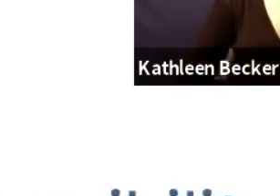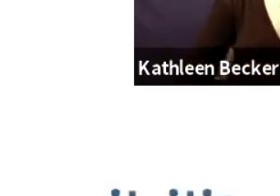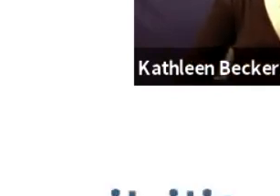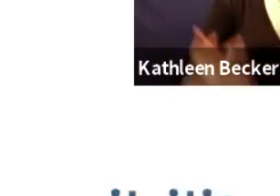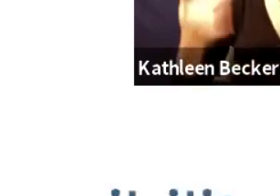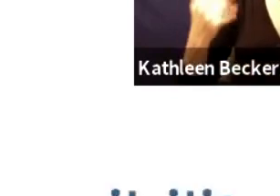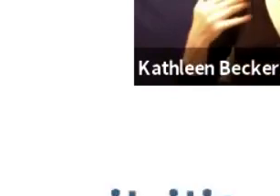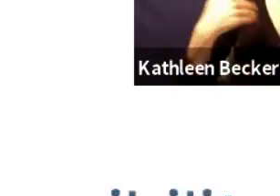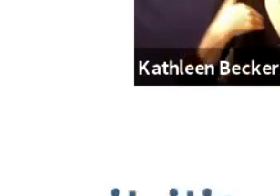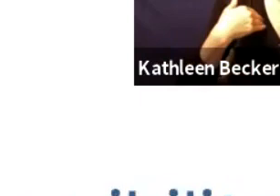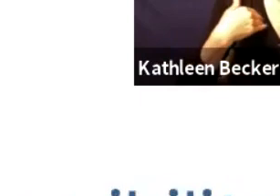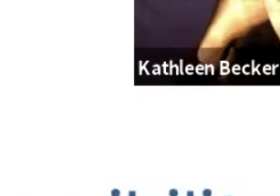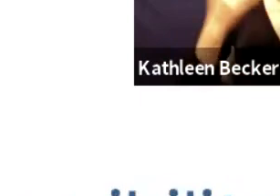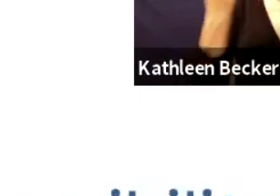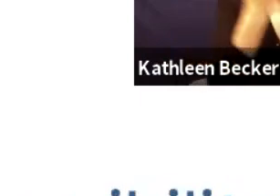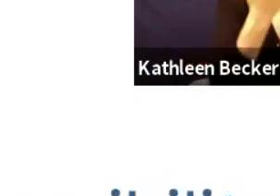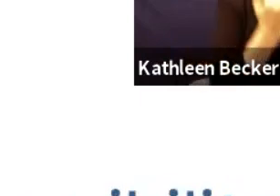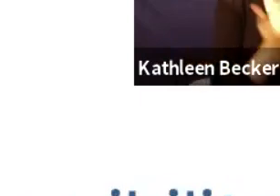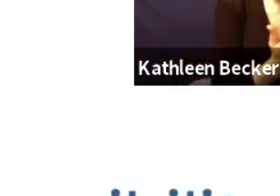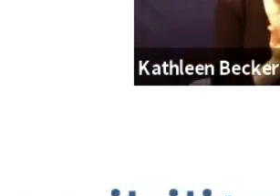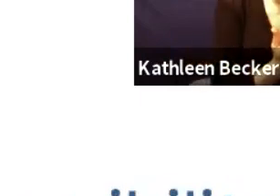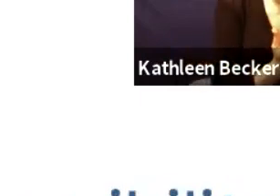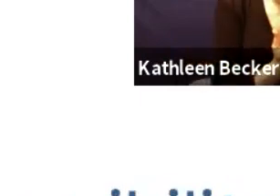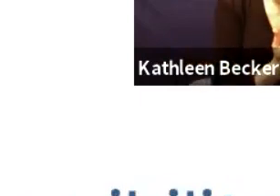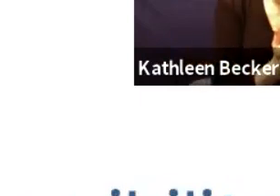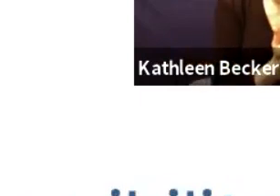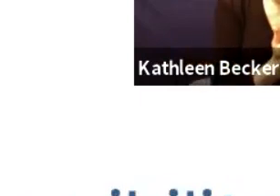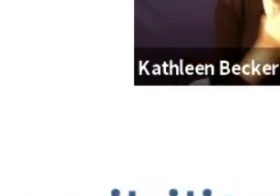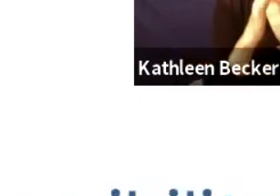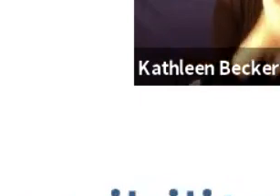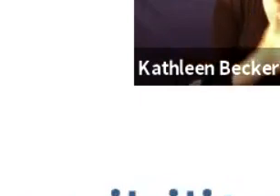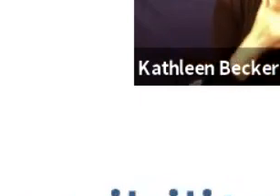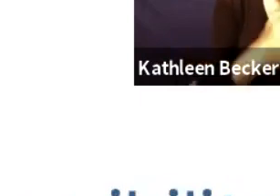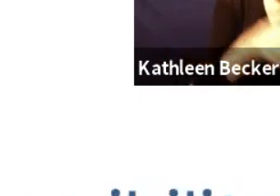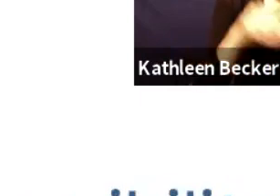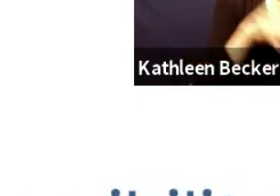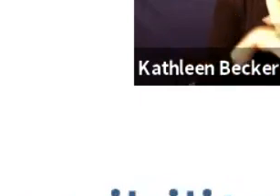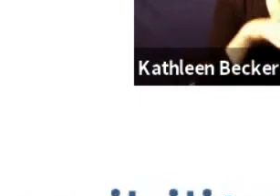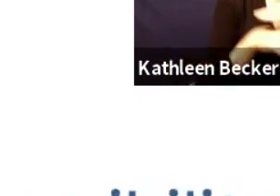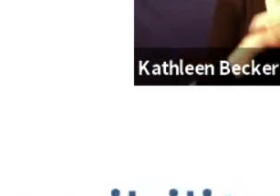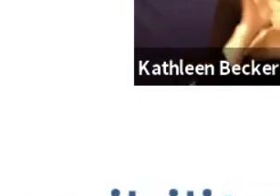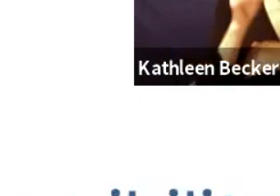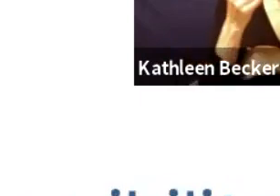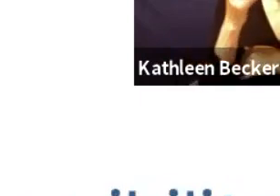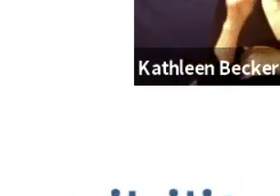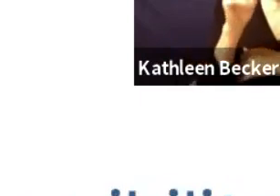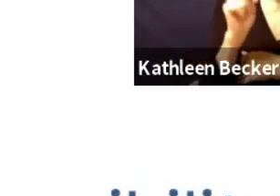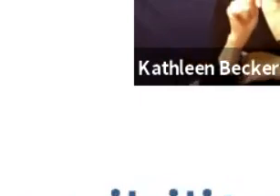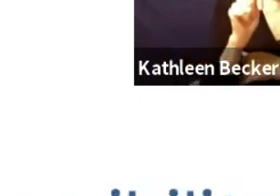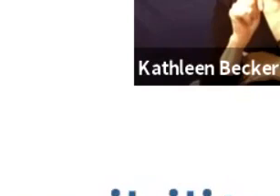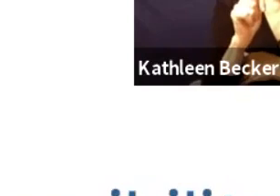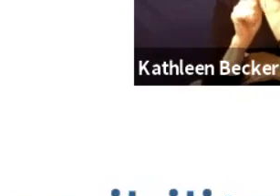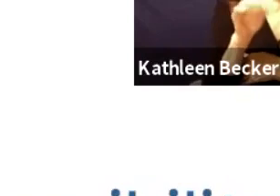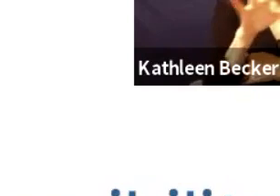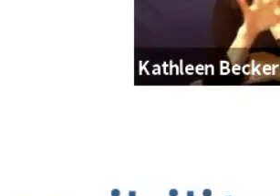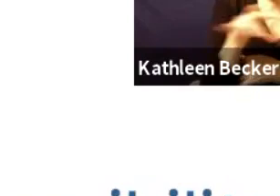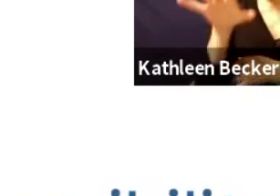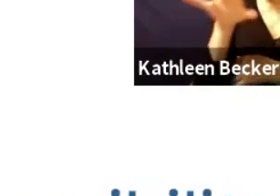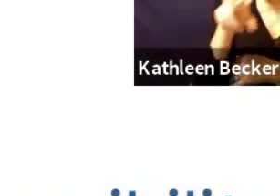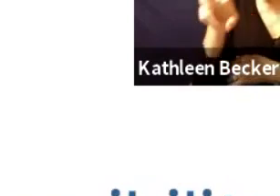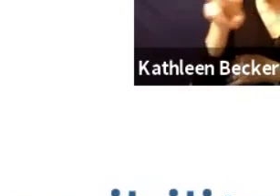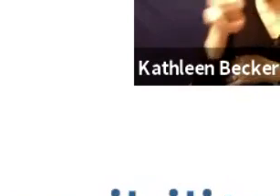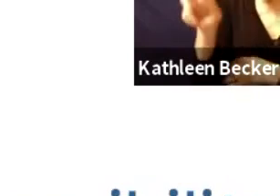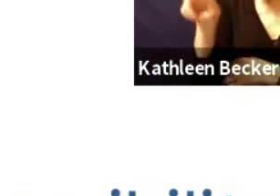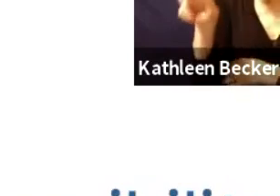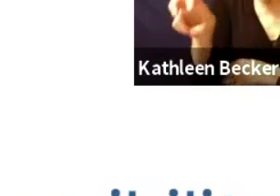Now you have a list of available accessibility features. Toggle onto the feature you would like